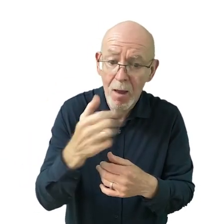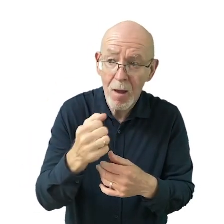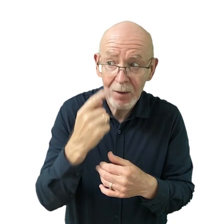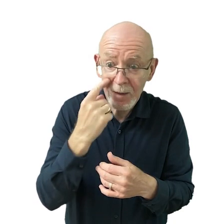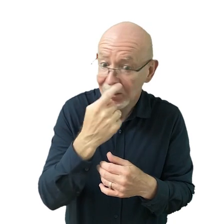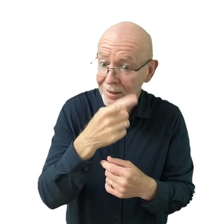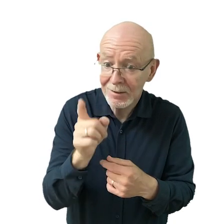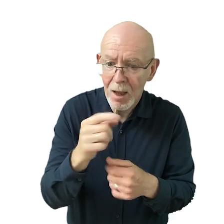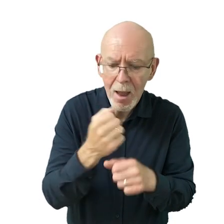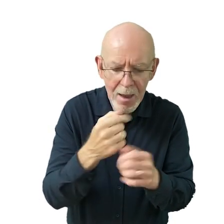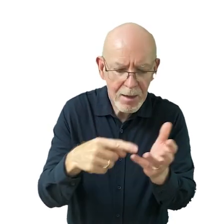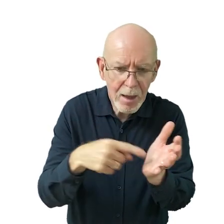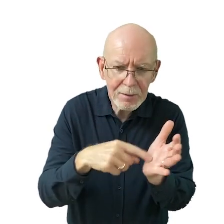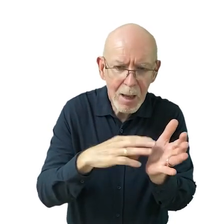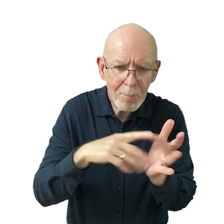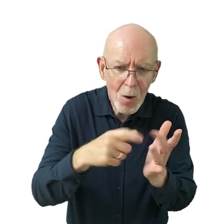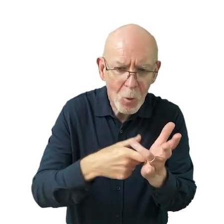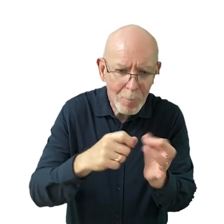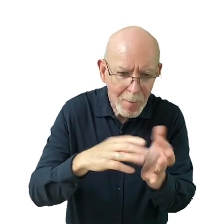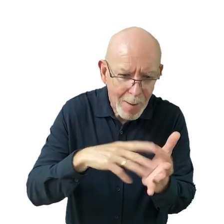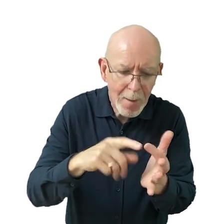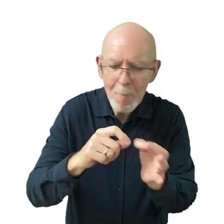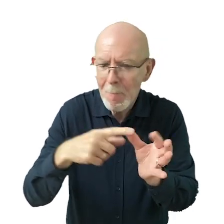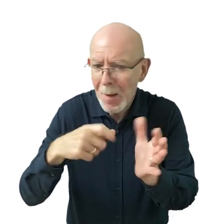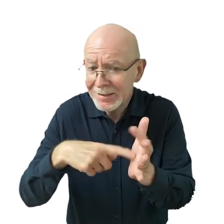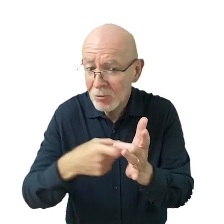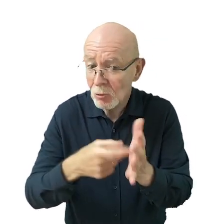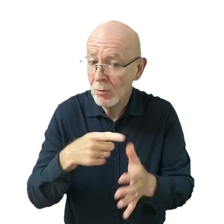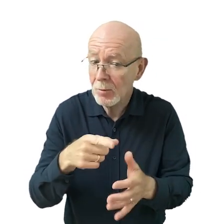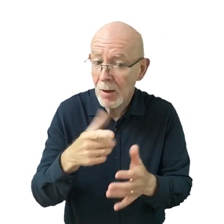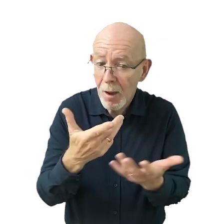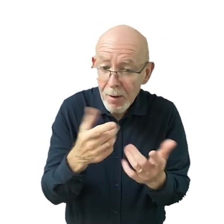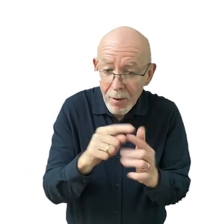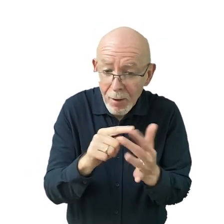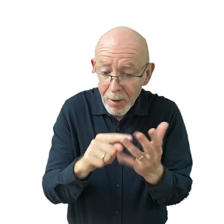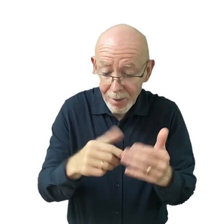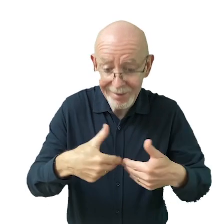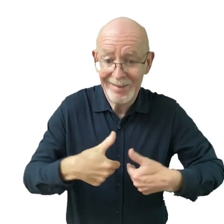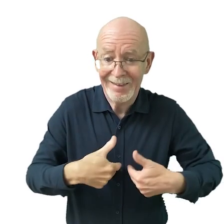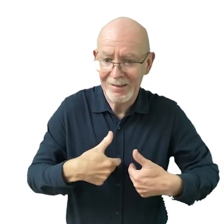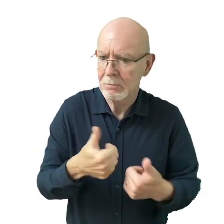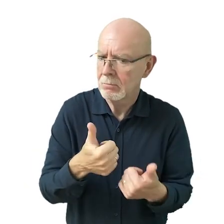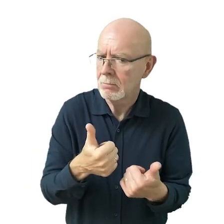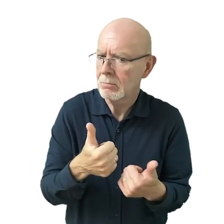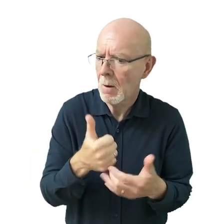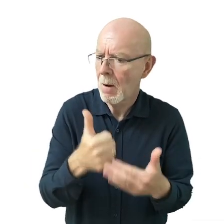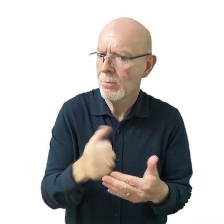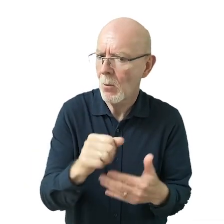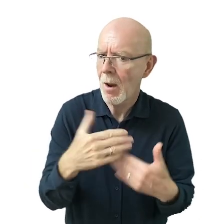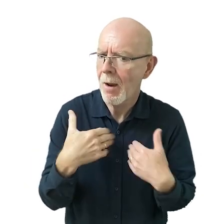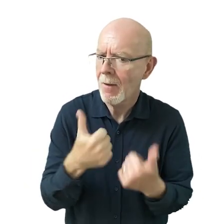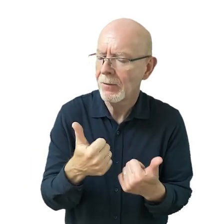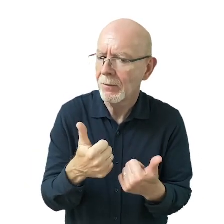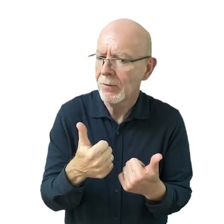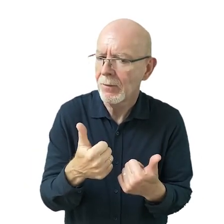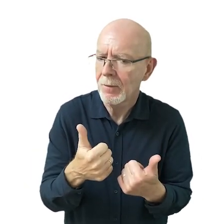is emerging evidence that the gut microbiome, bacteria and small organisms in the gut, play an important role in